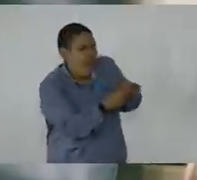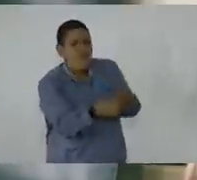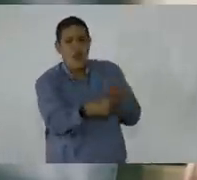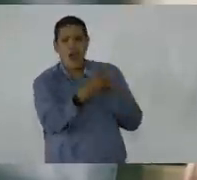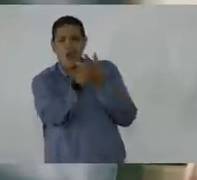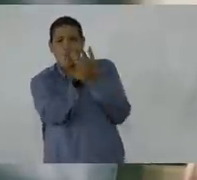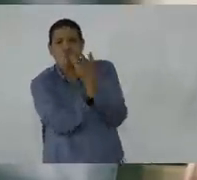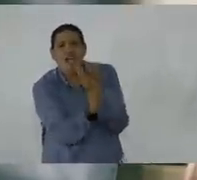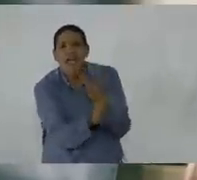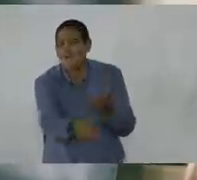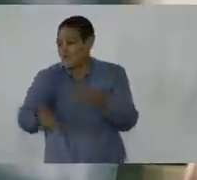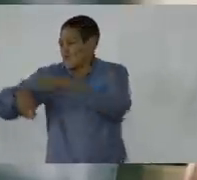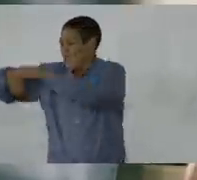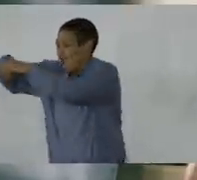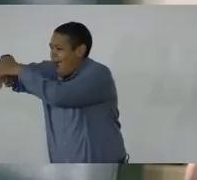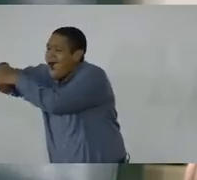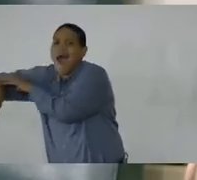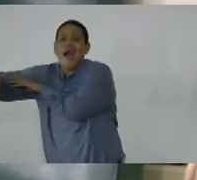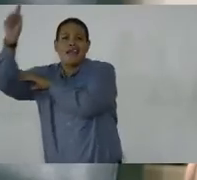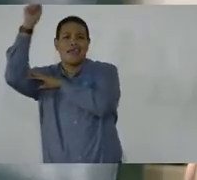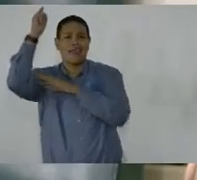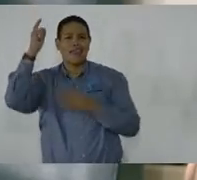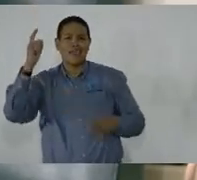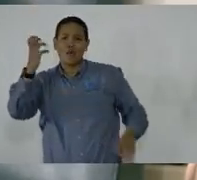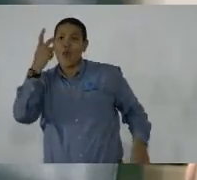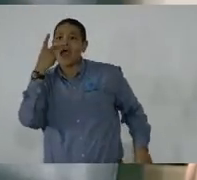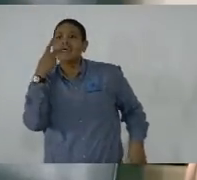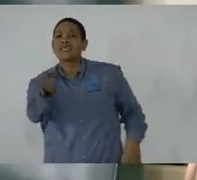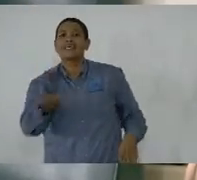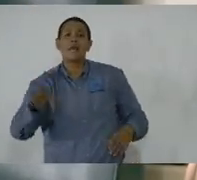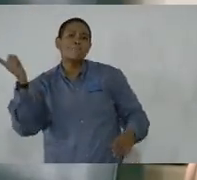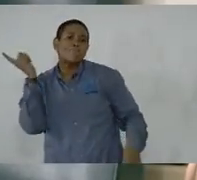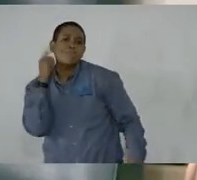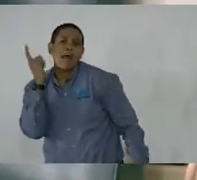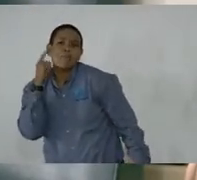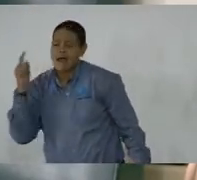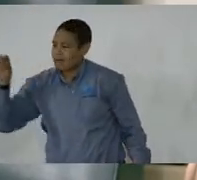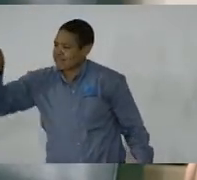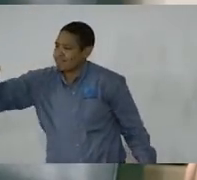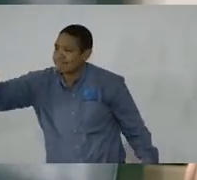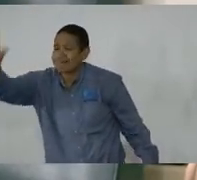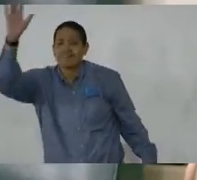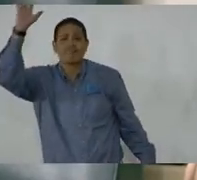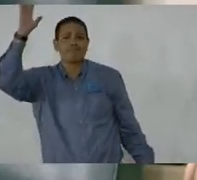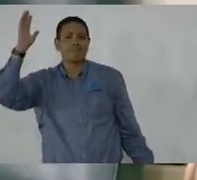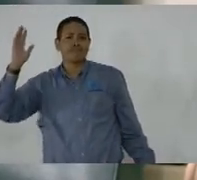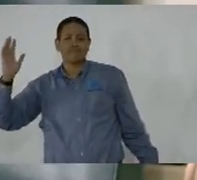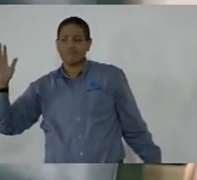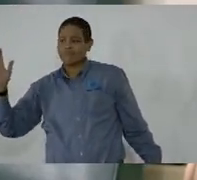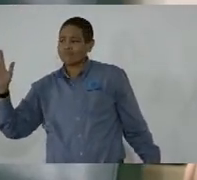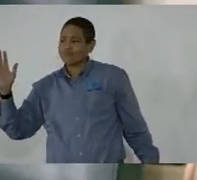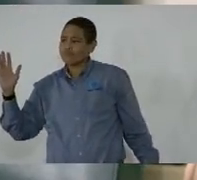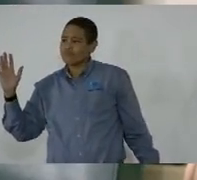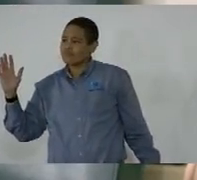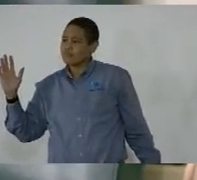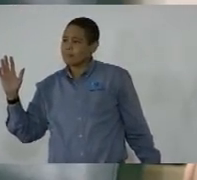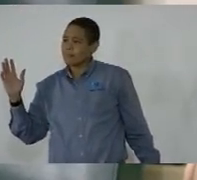breadfruit, ackee. We want you to see peppers. We want you to see